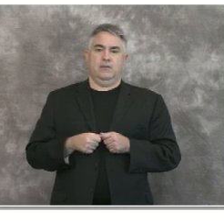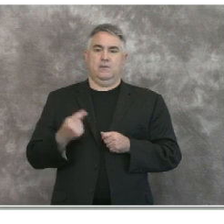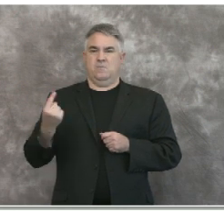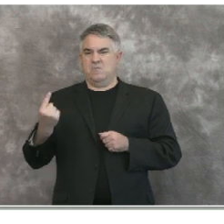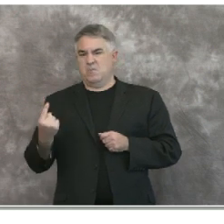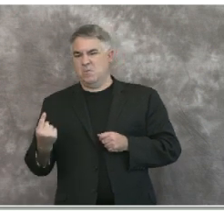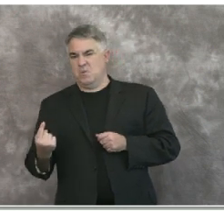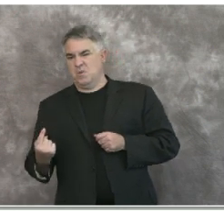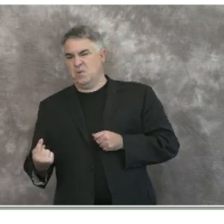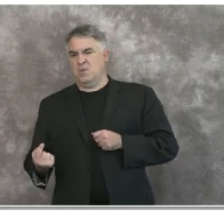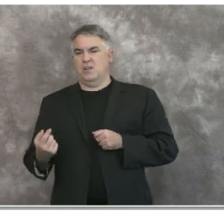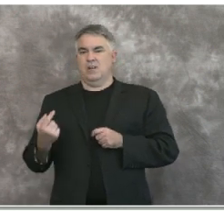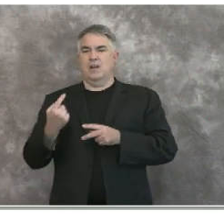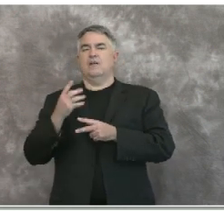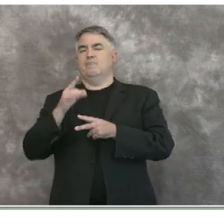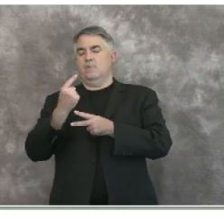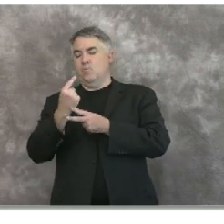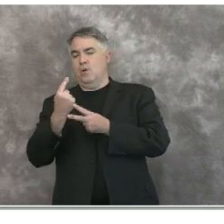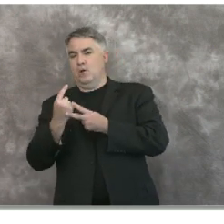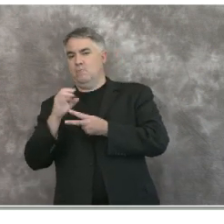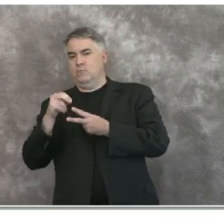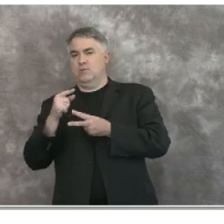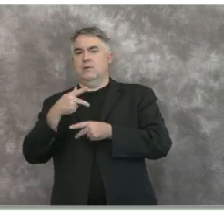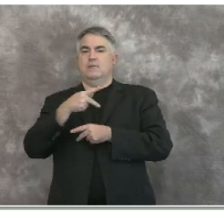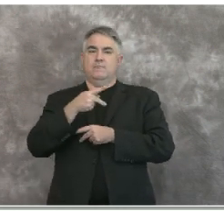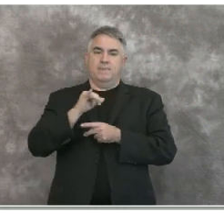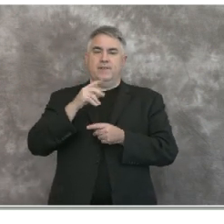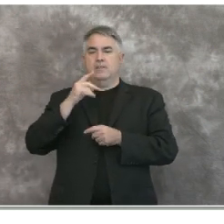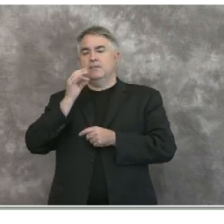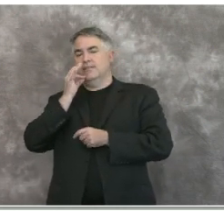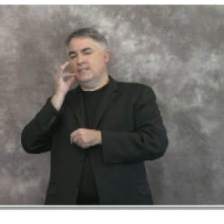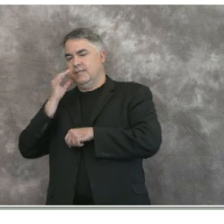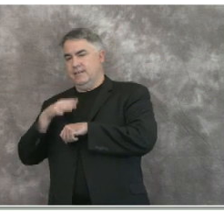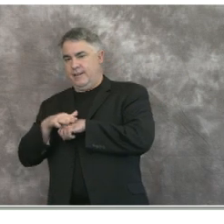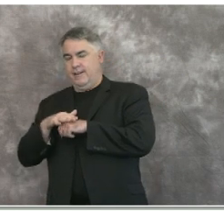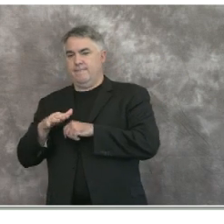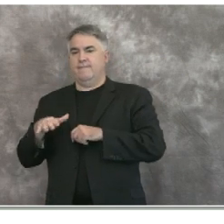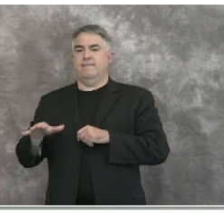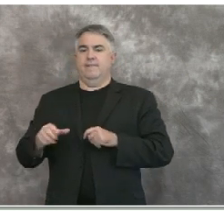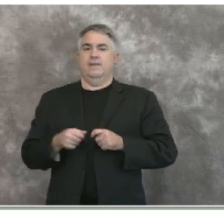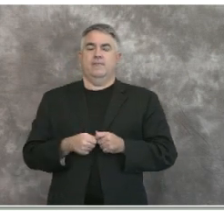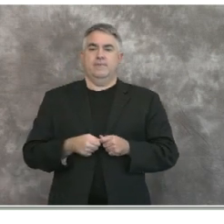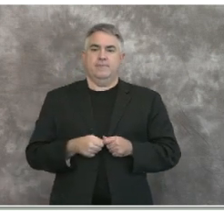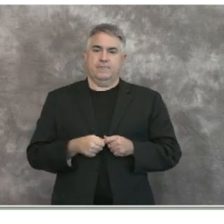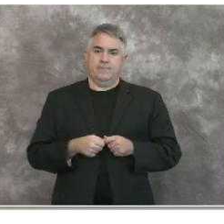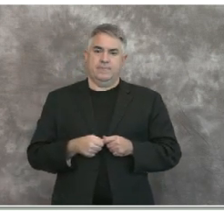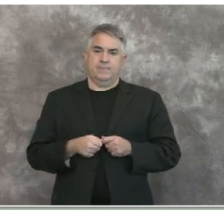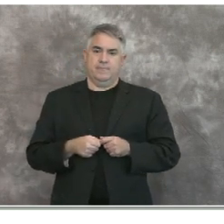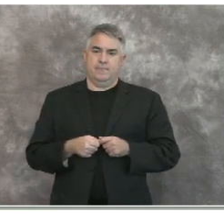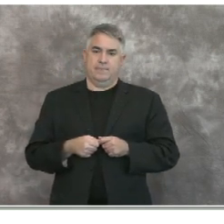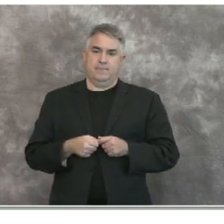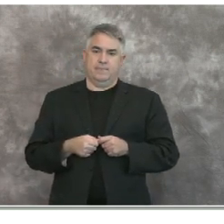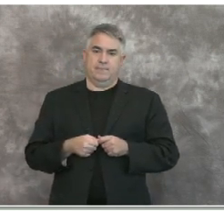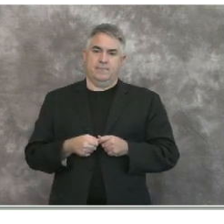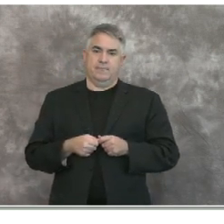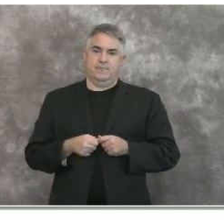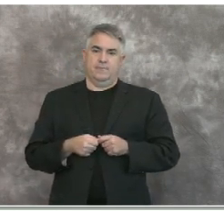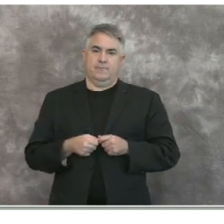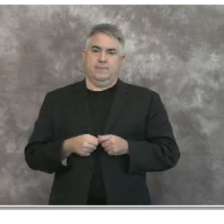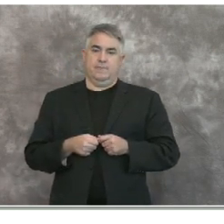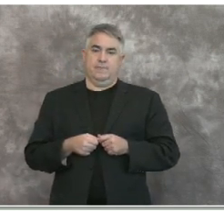is American Indian and of multiple races. The demographics for our